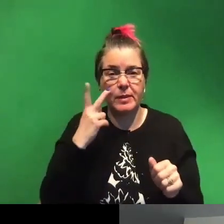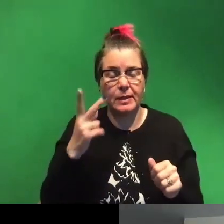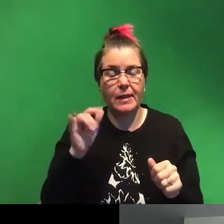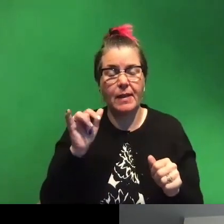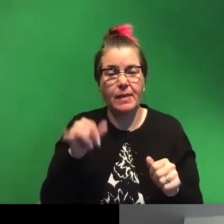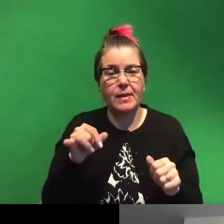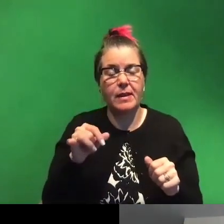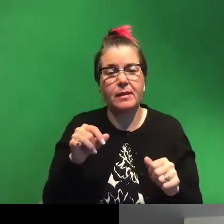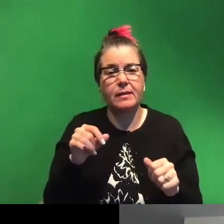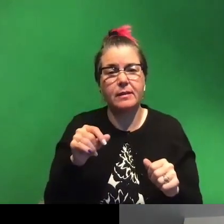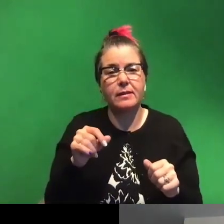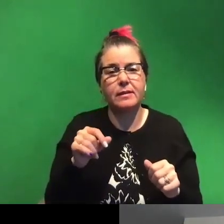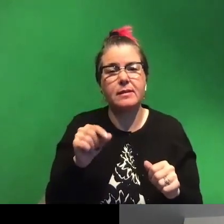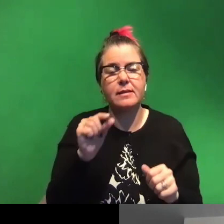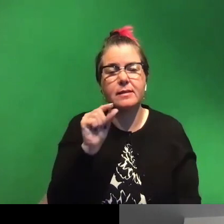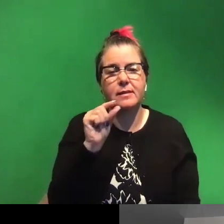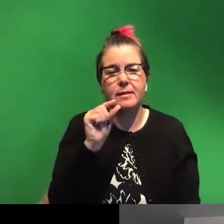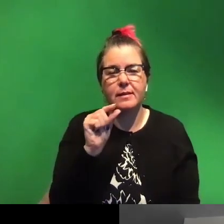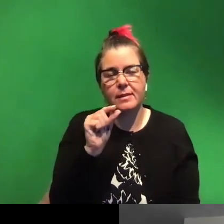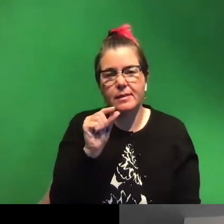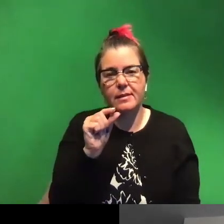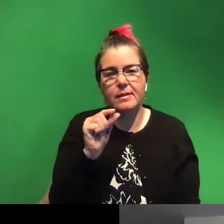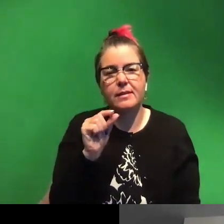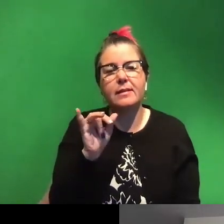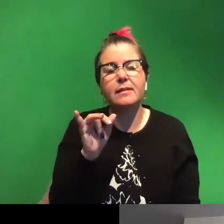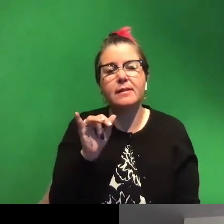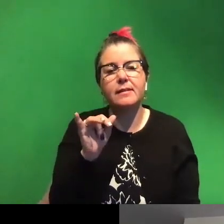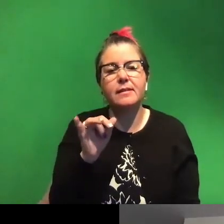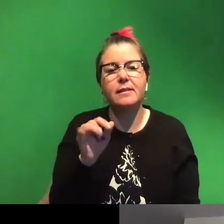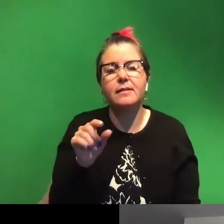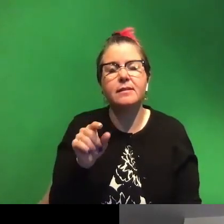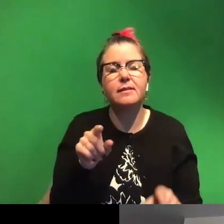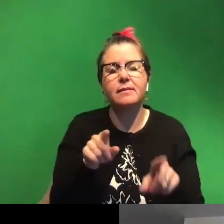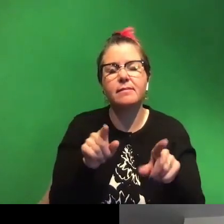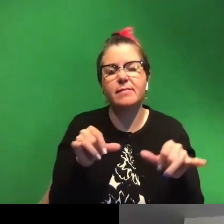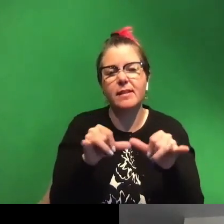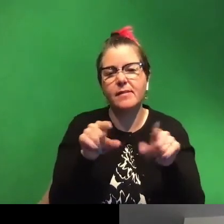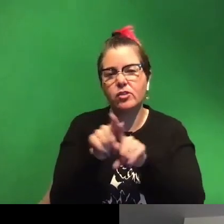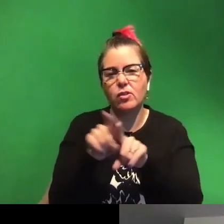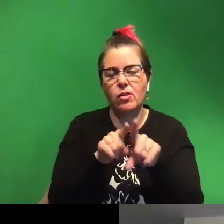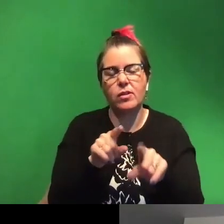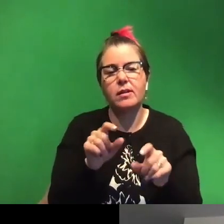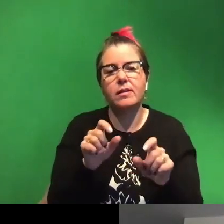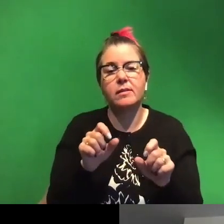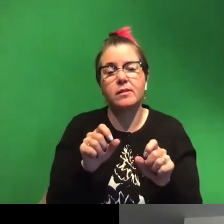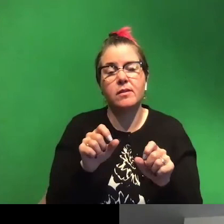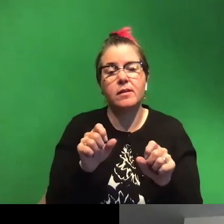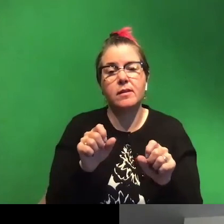little, because it's like a very tiny, if you it's like the size of a star. It's like, can you